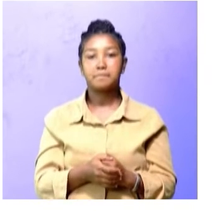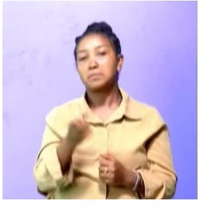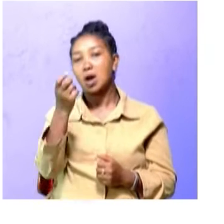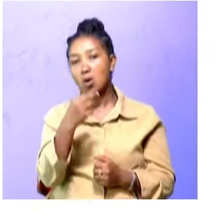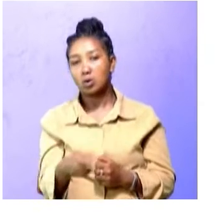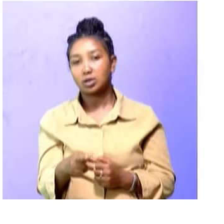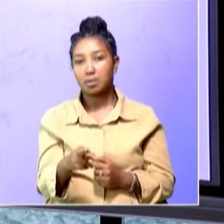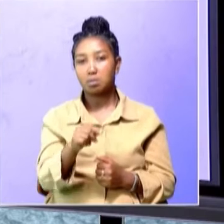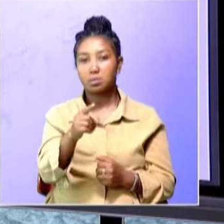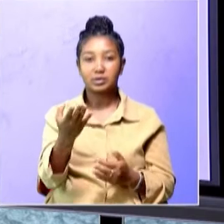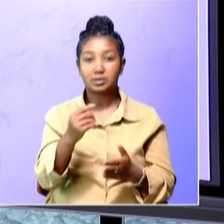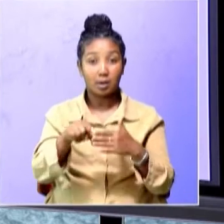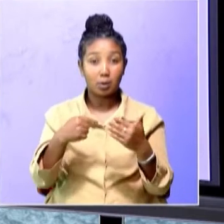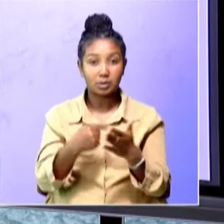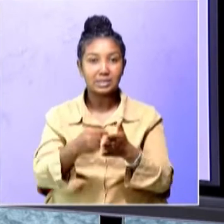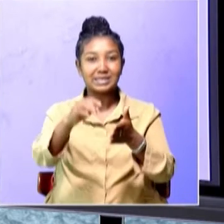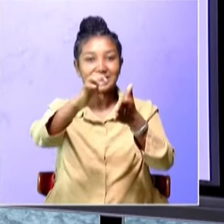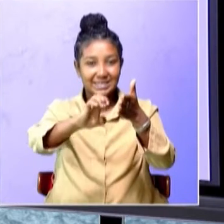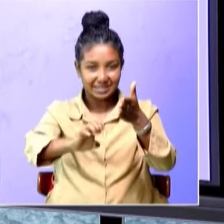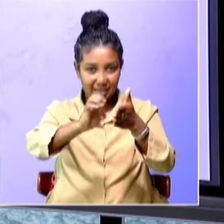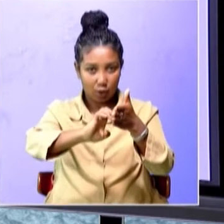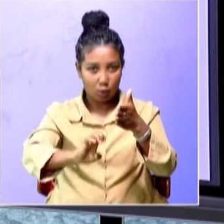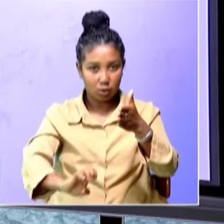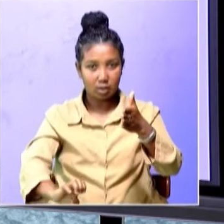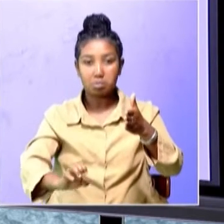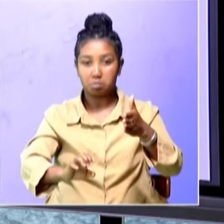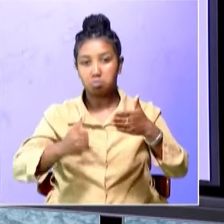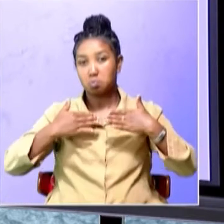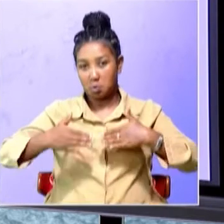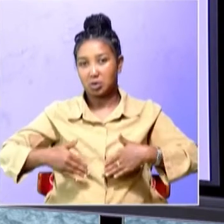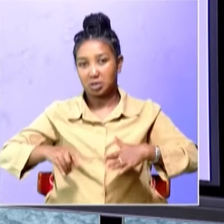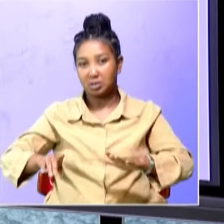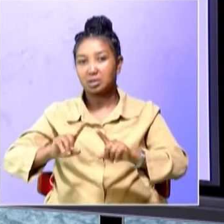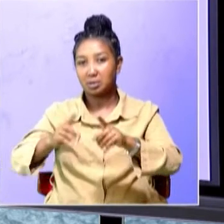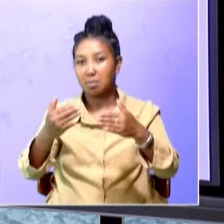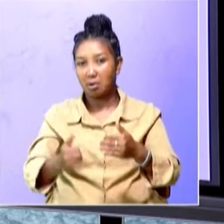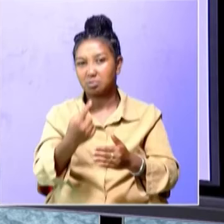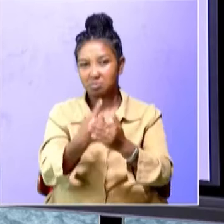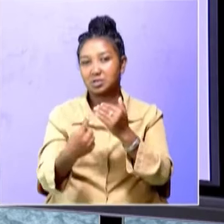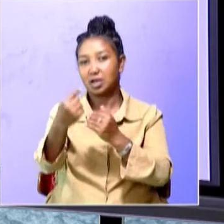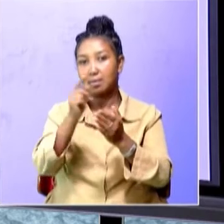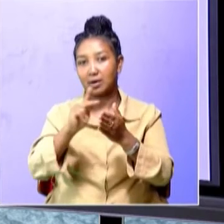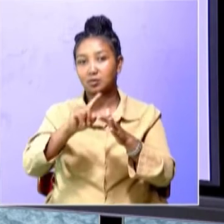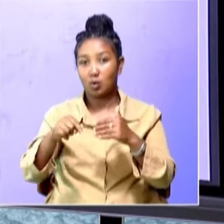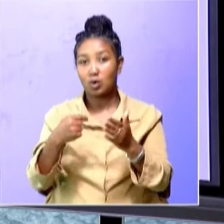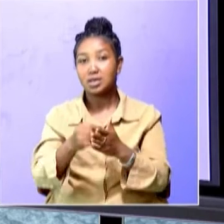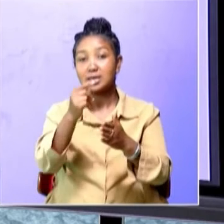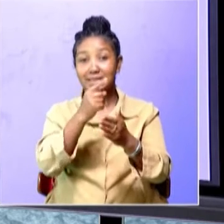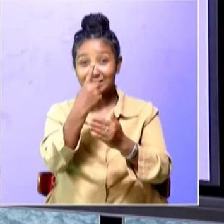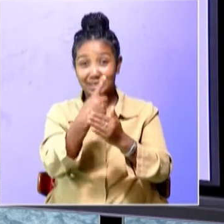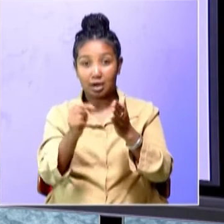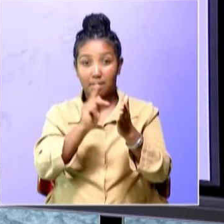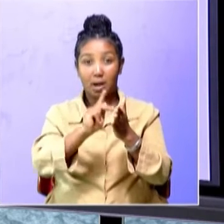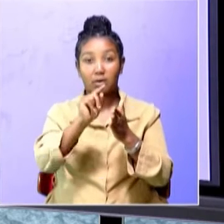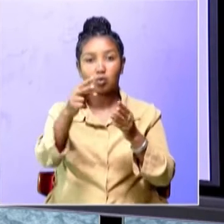or if it is about essay, we might say body paragraphs, but we are talking about a single paragraph. So in your single